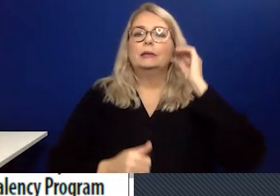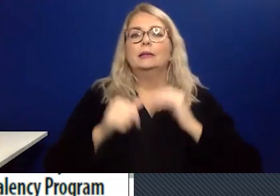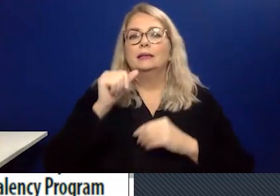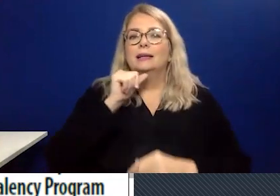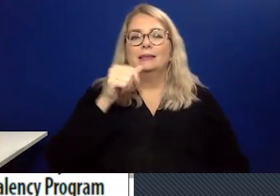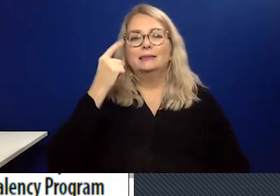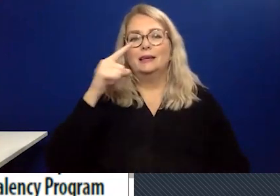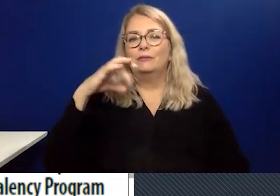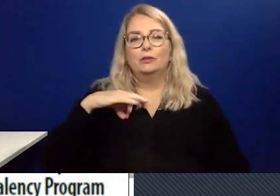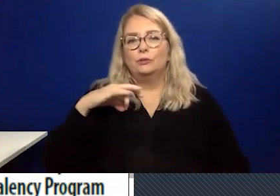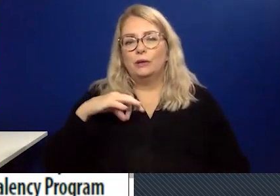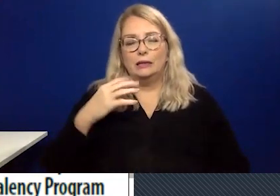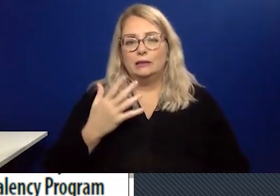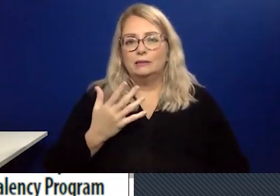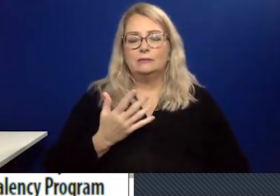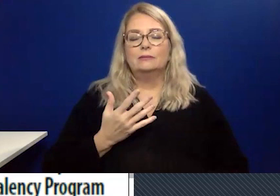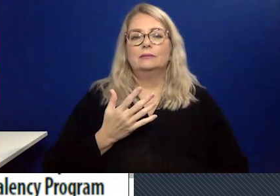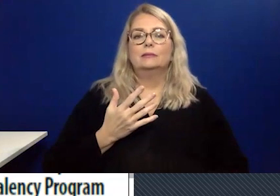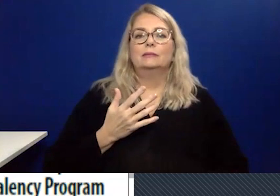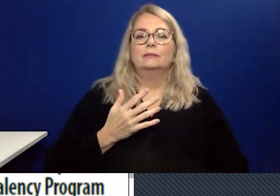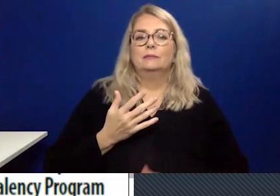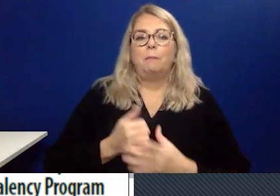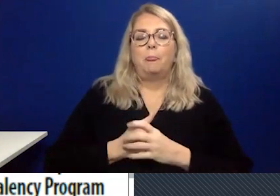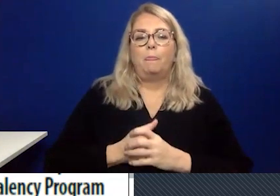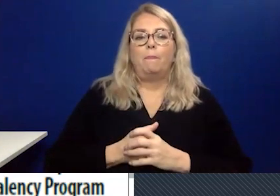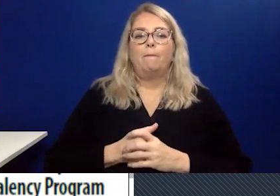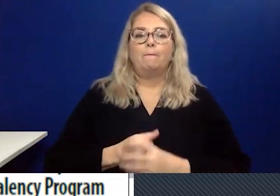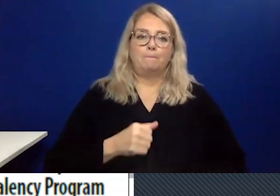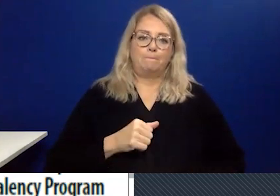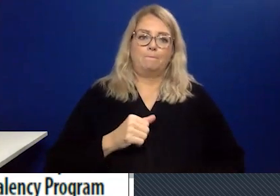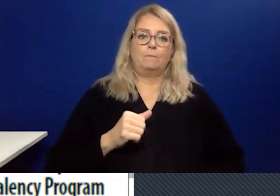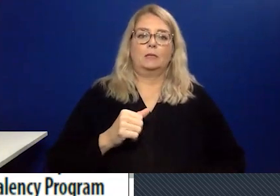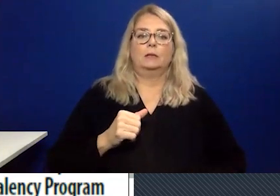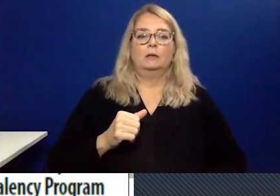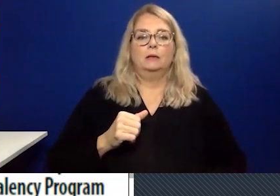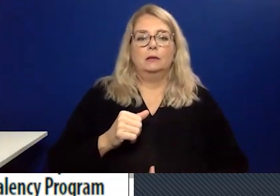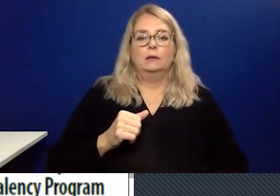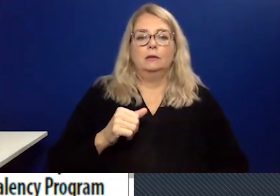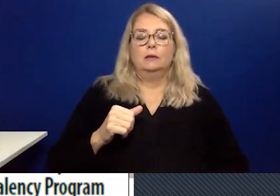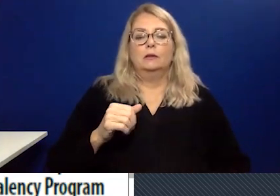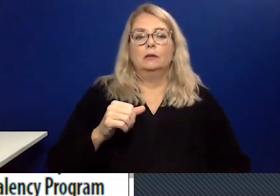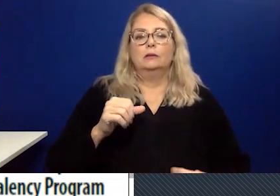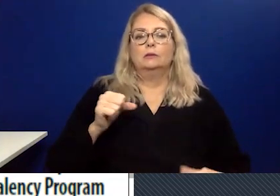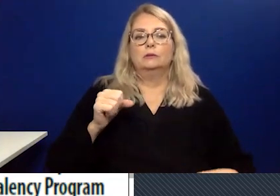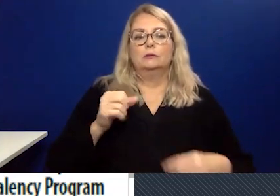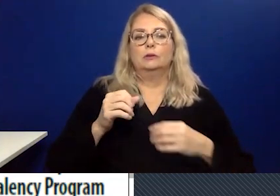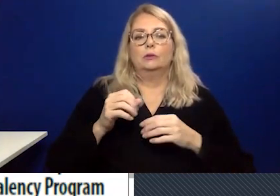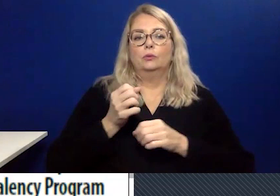it's they pass certain subsections. So we've got that through